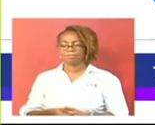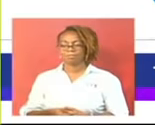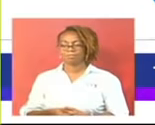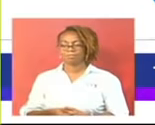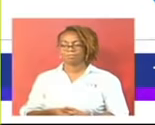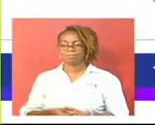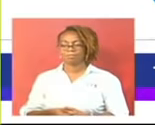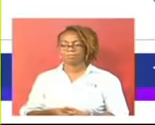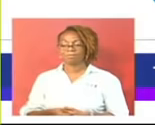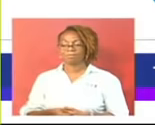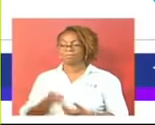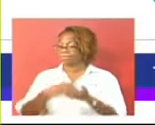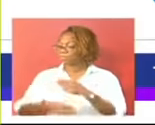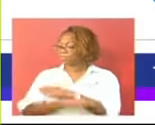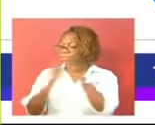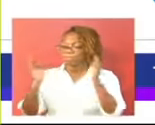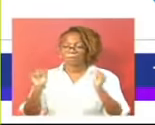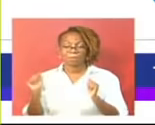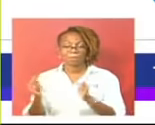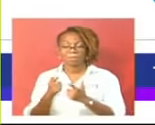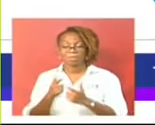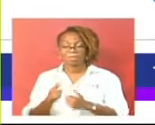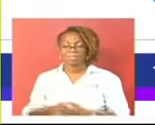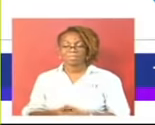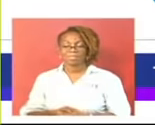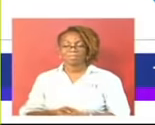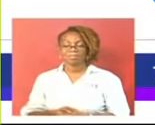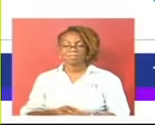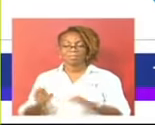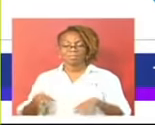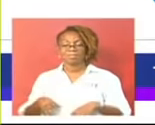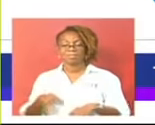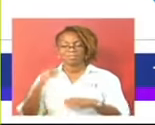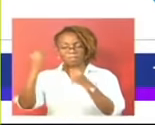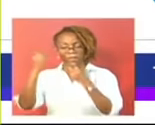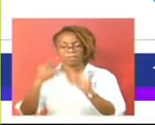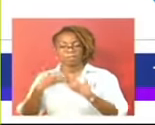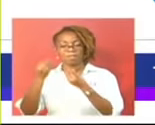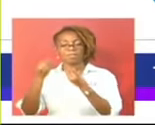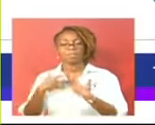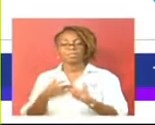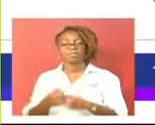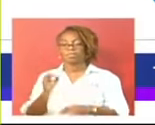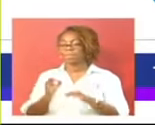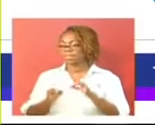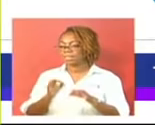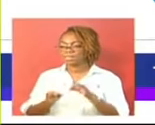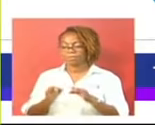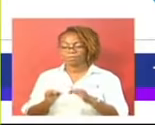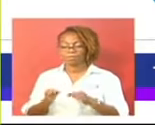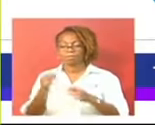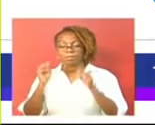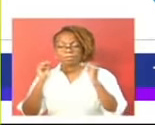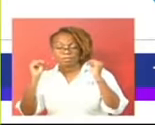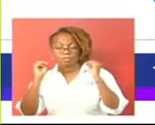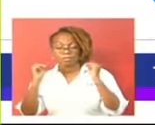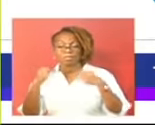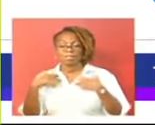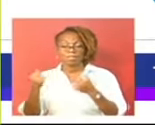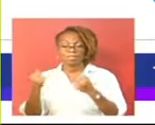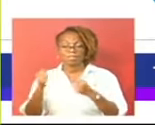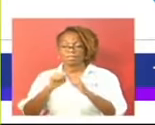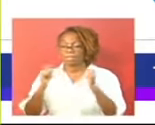Good morning again, Candice Jackson from Tobago Channel 5. Could you tell me if there was a team that came from the Ministry of Health to Tobago